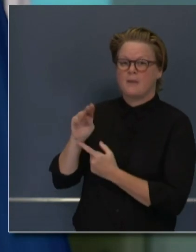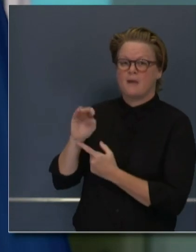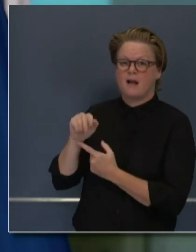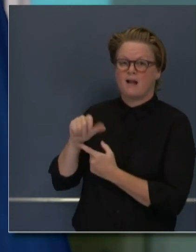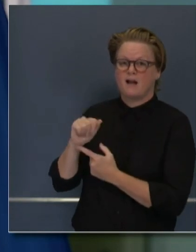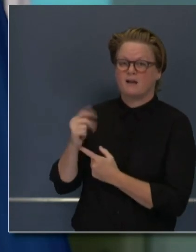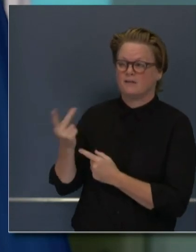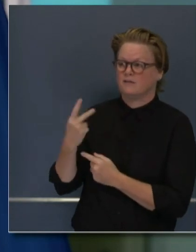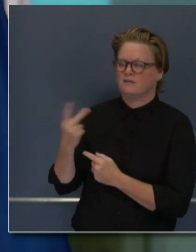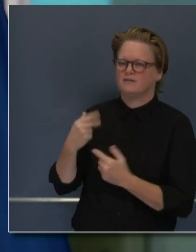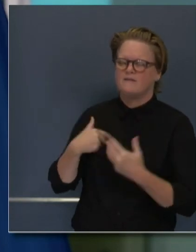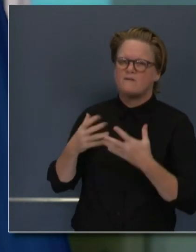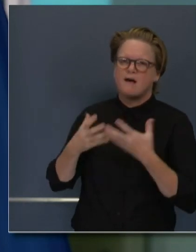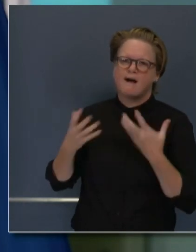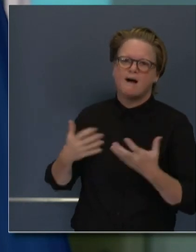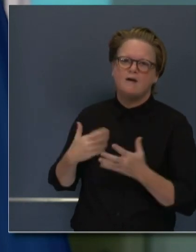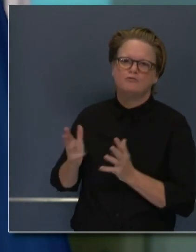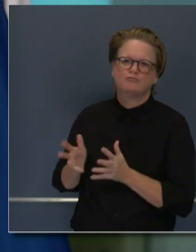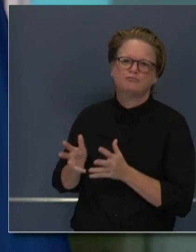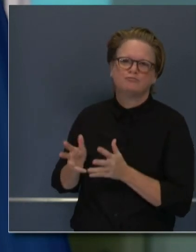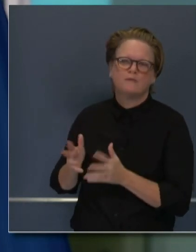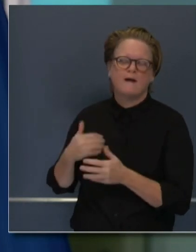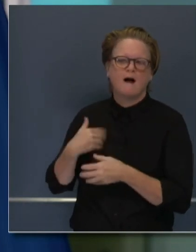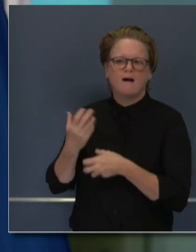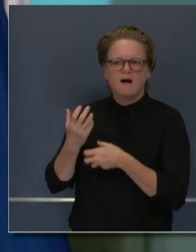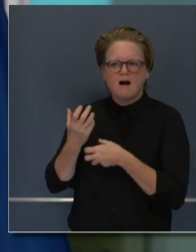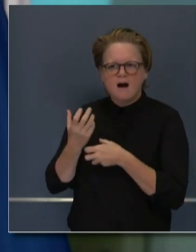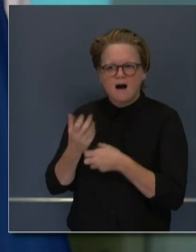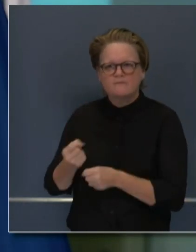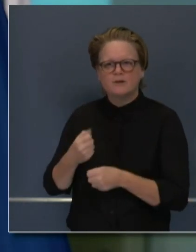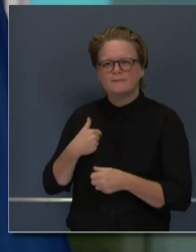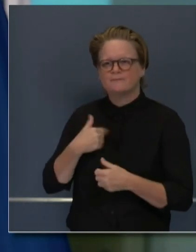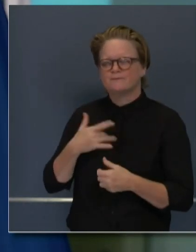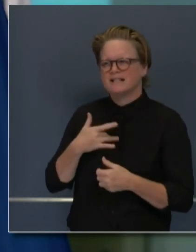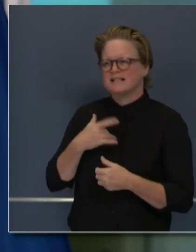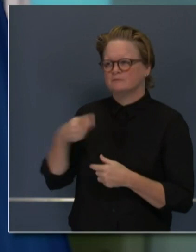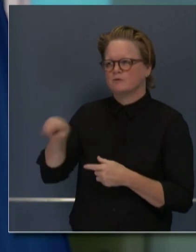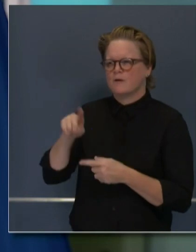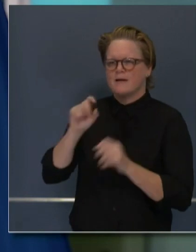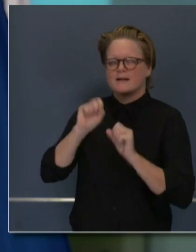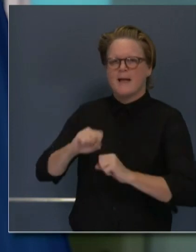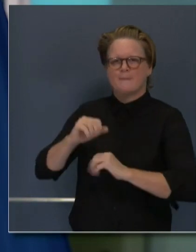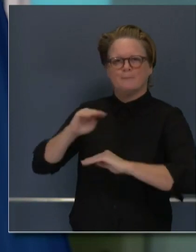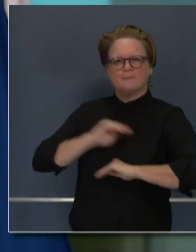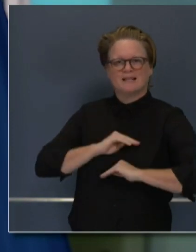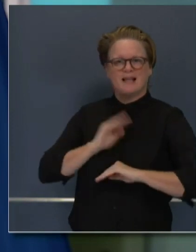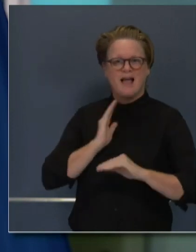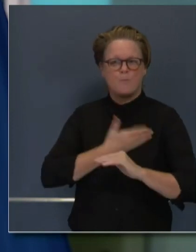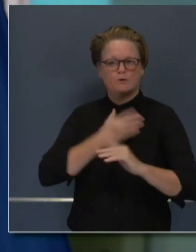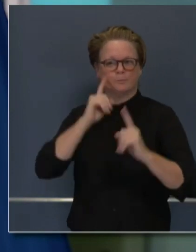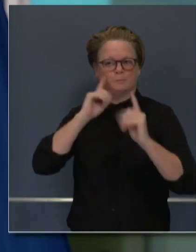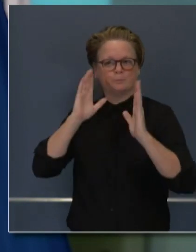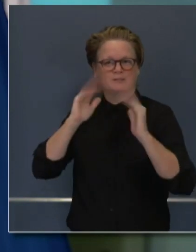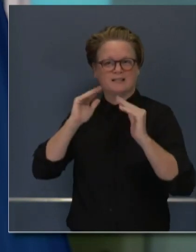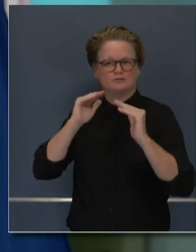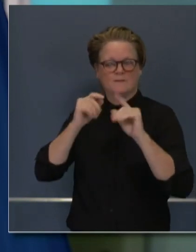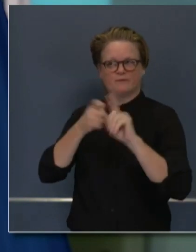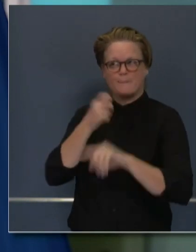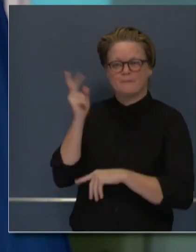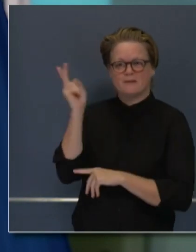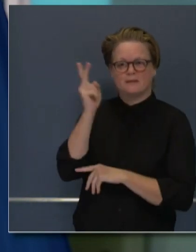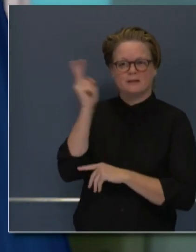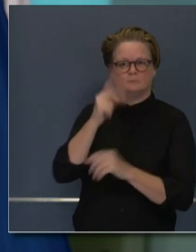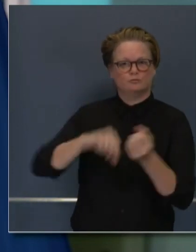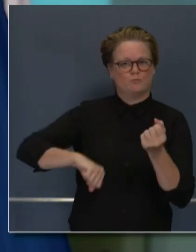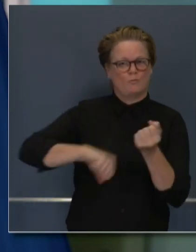great confidence in their ability to meet the expectations, the very high expectations that we have in terms of the support